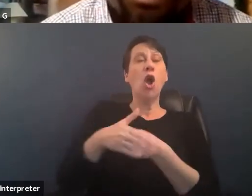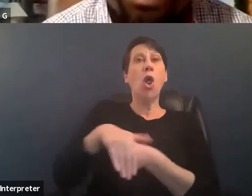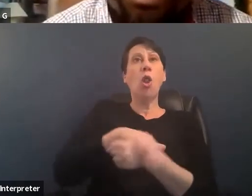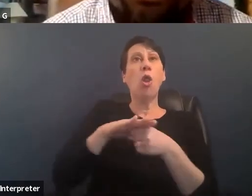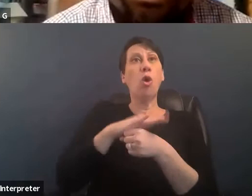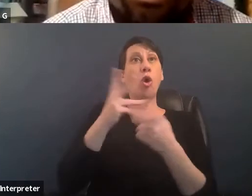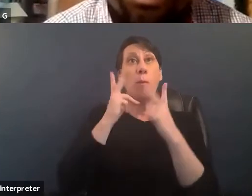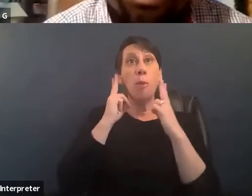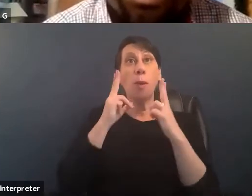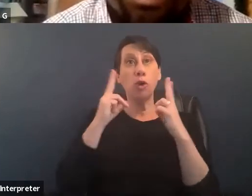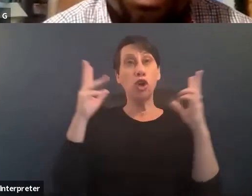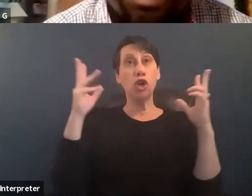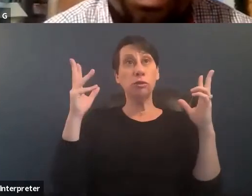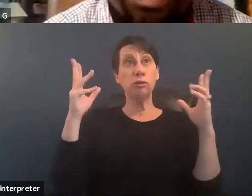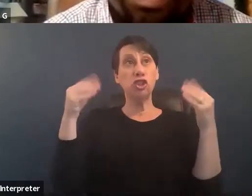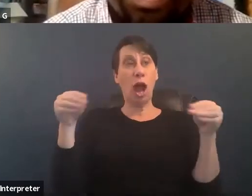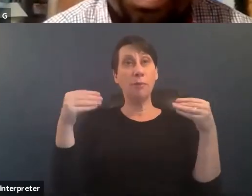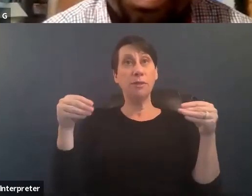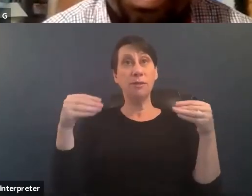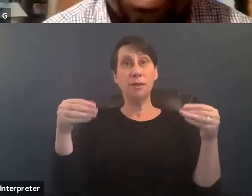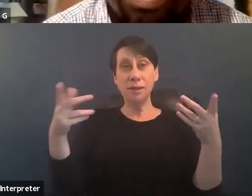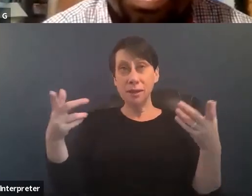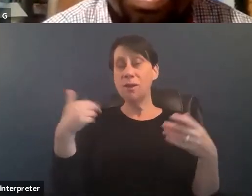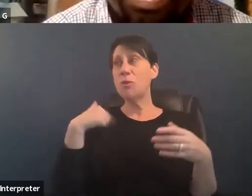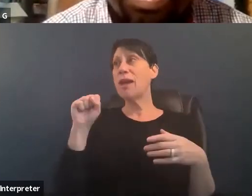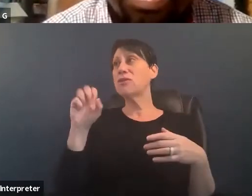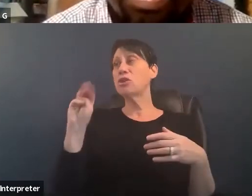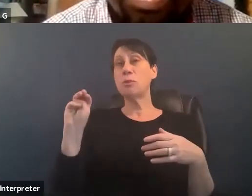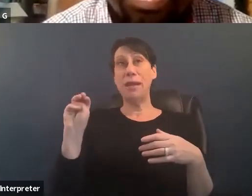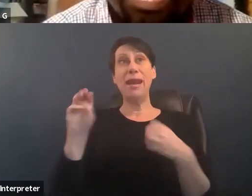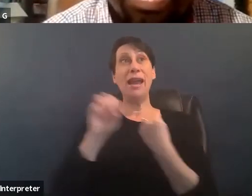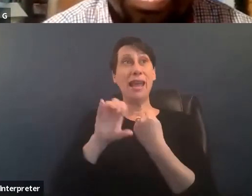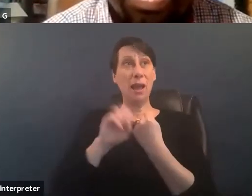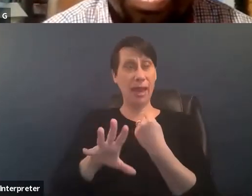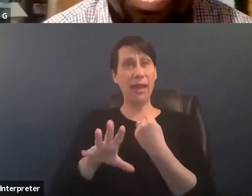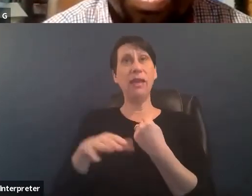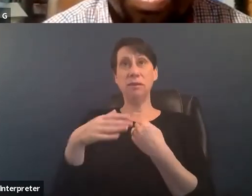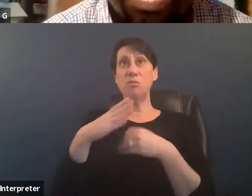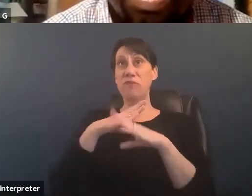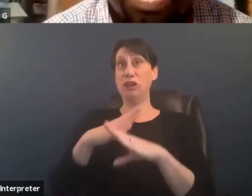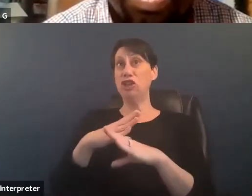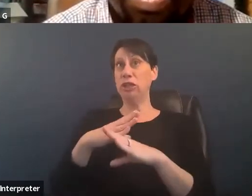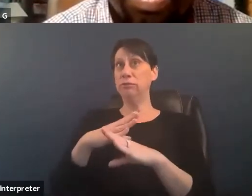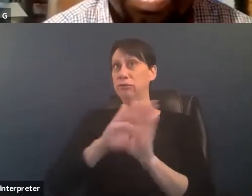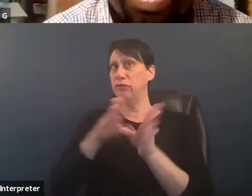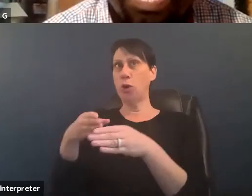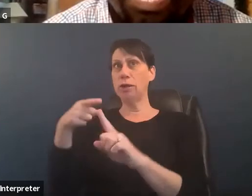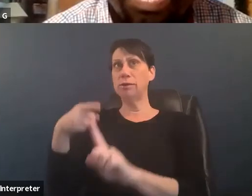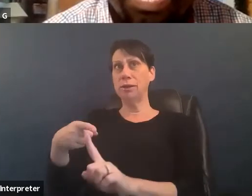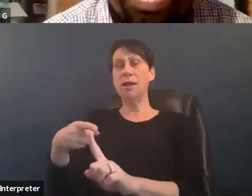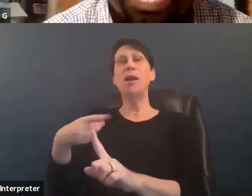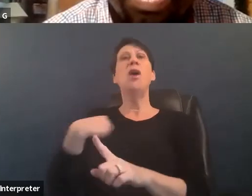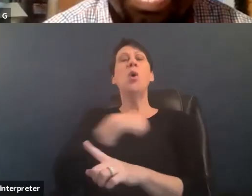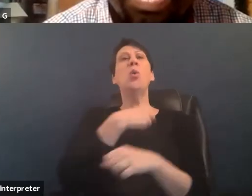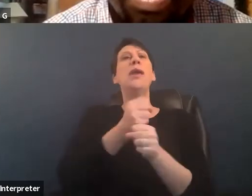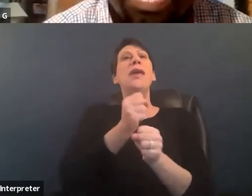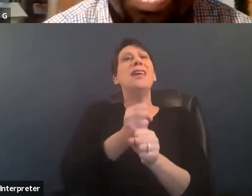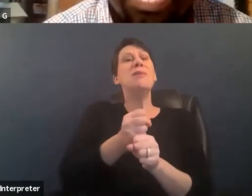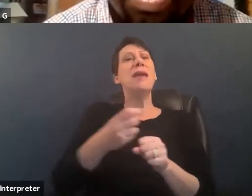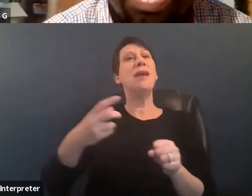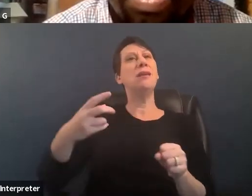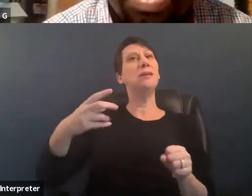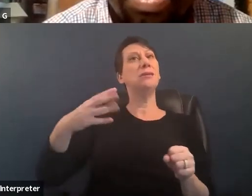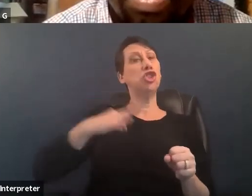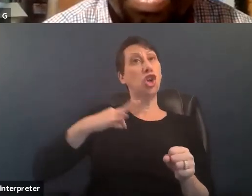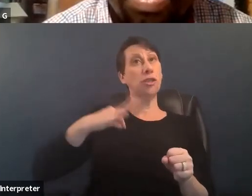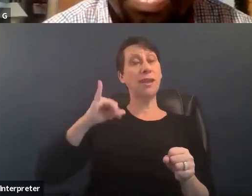the family prevention social media campaign where we created our t-shirts that says level up healthy relationships.